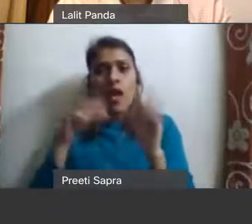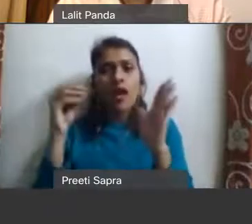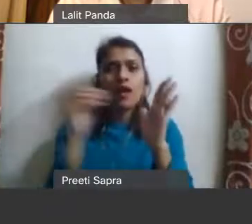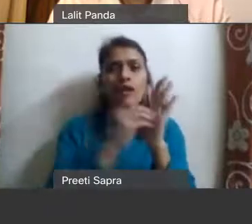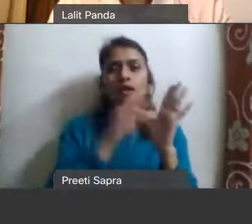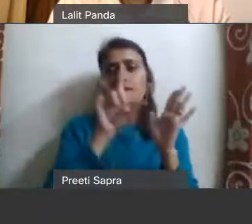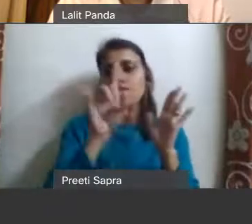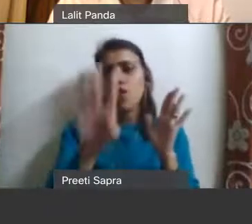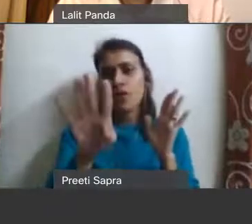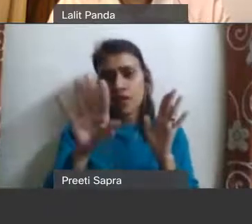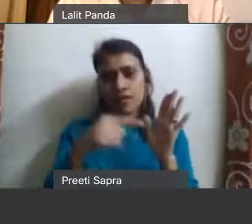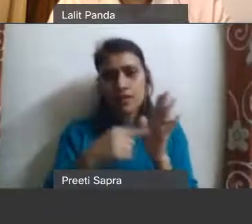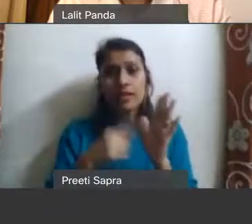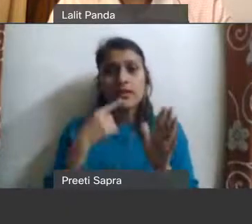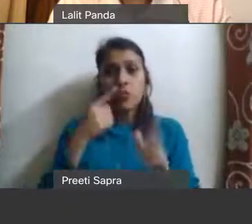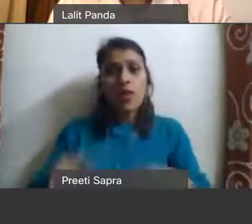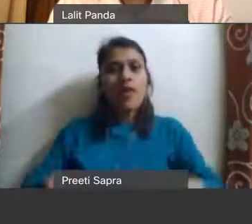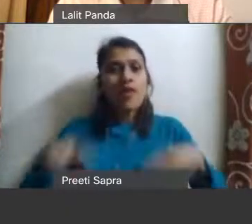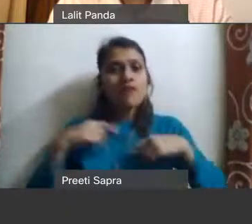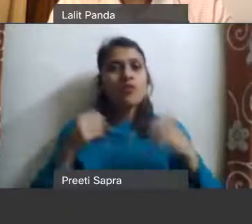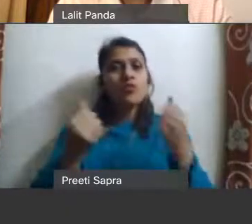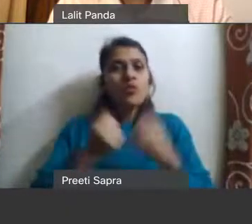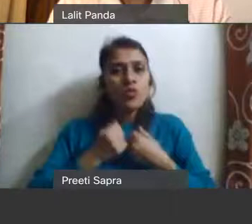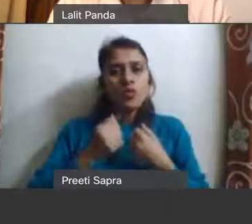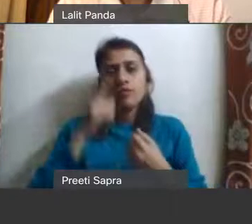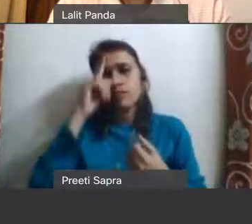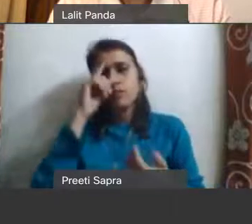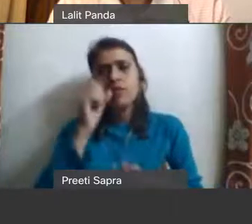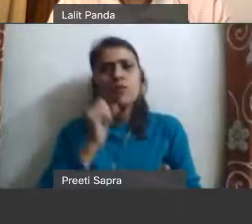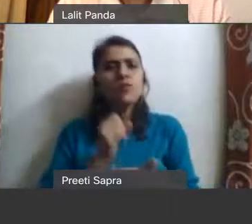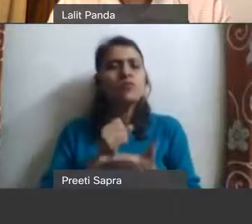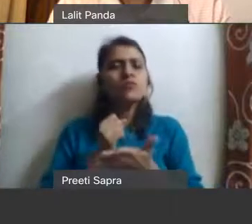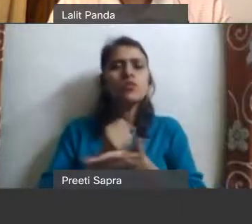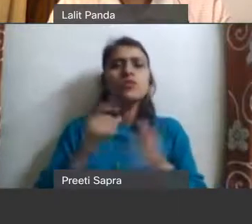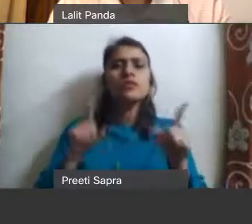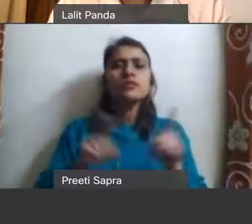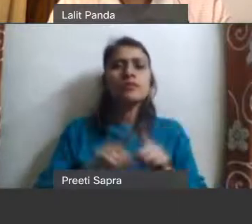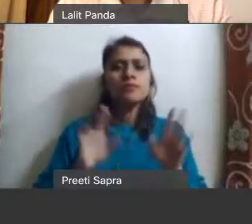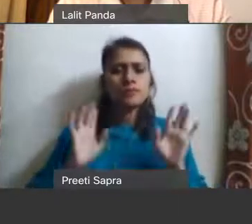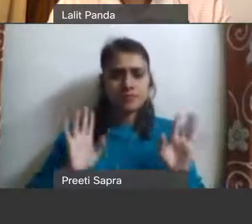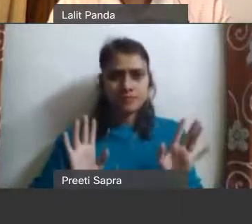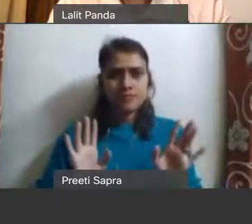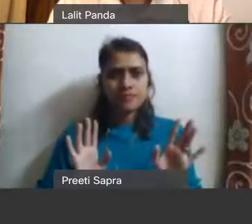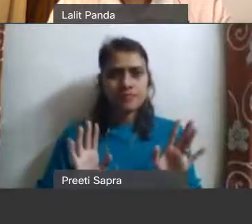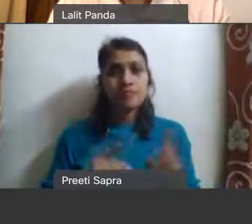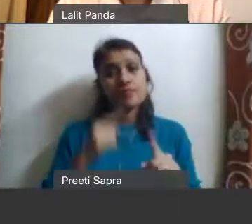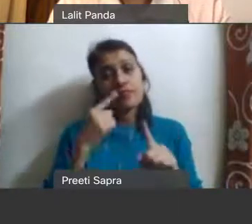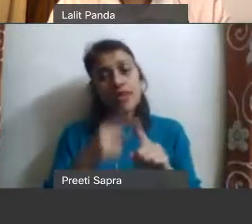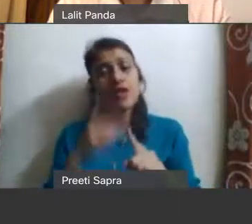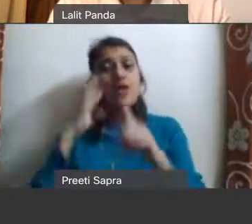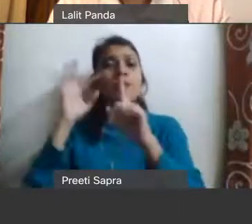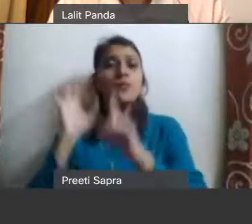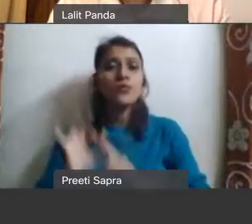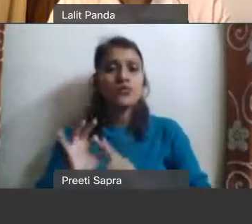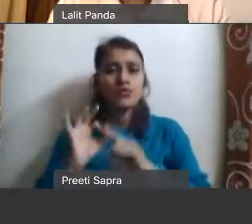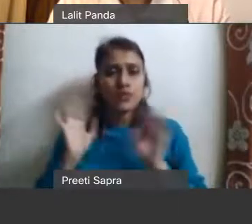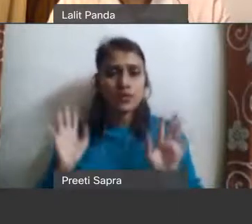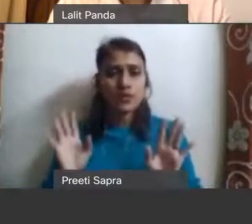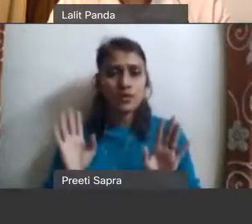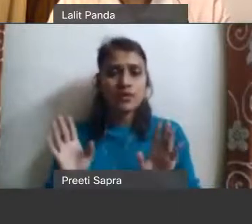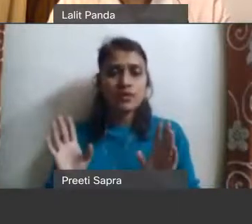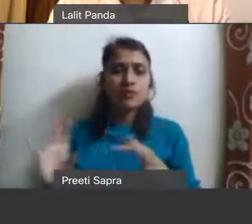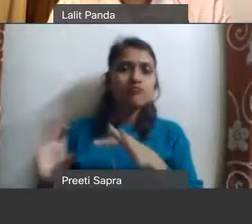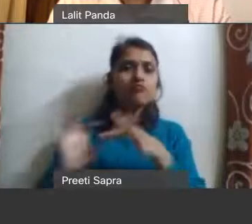express reason and to leave it as open as it possibly could. And it then becomes evident that by a